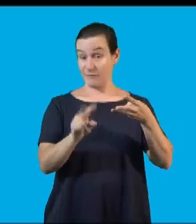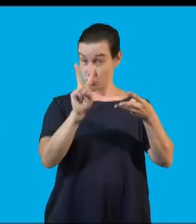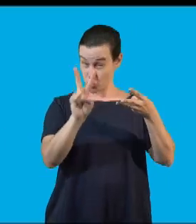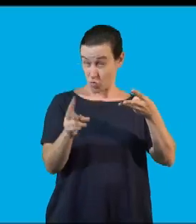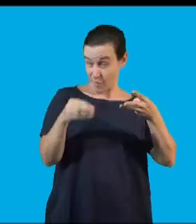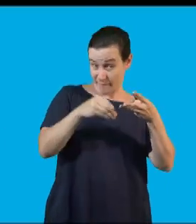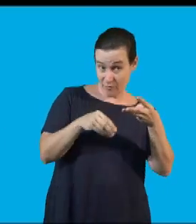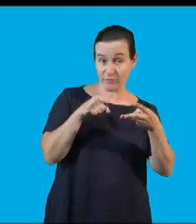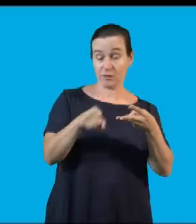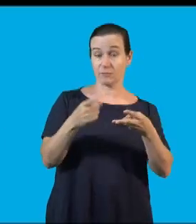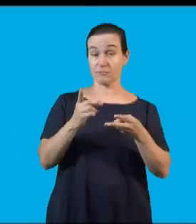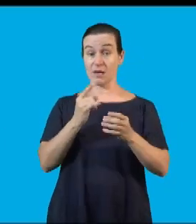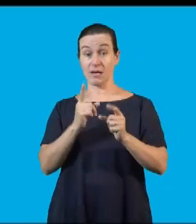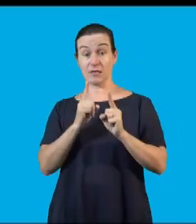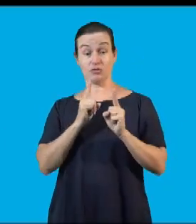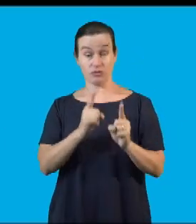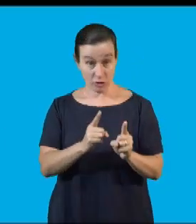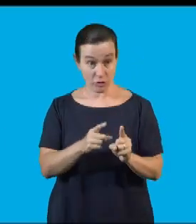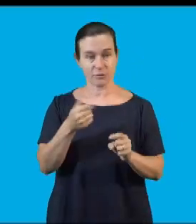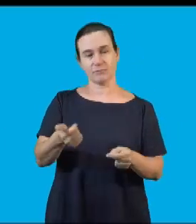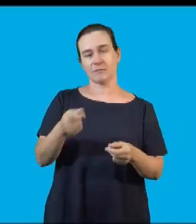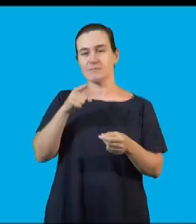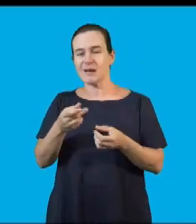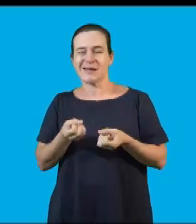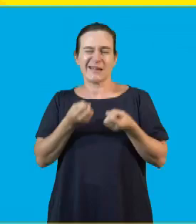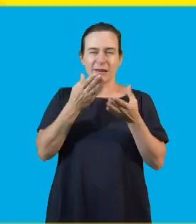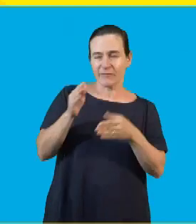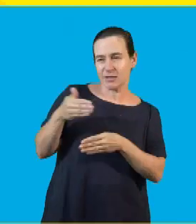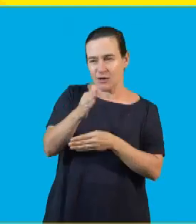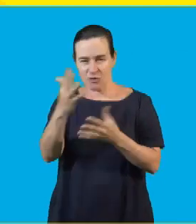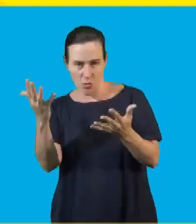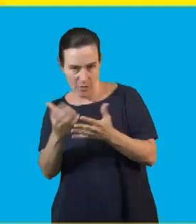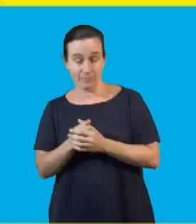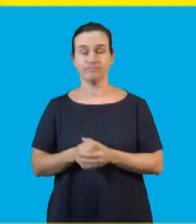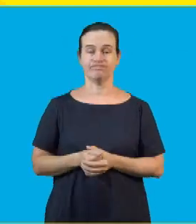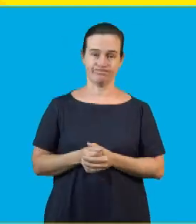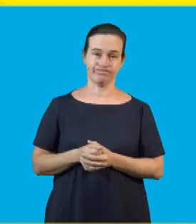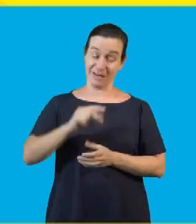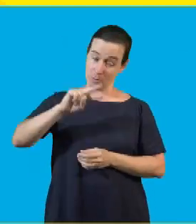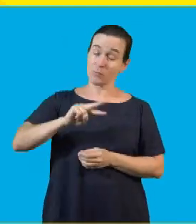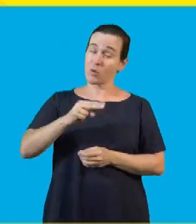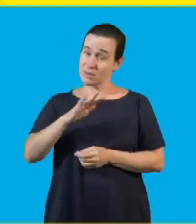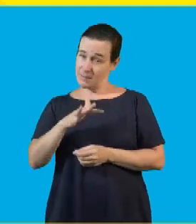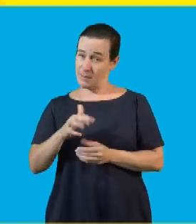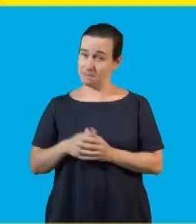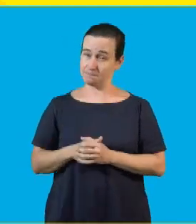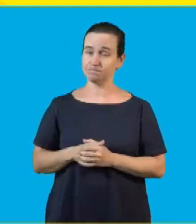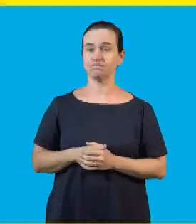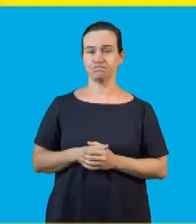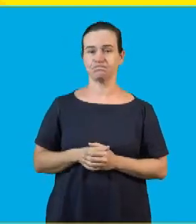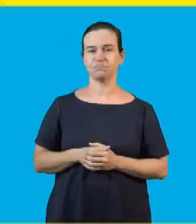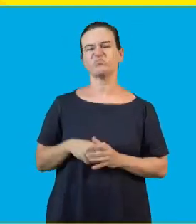texts, and that would be instructions and directions, which are also very similar. This